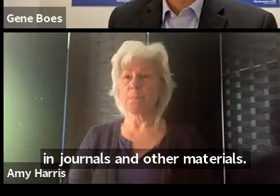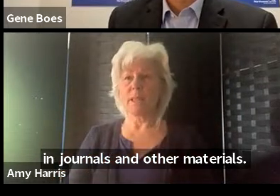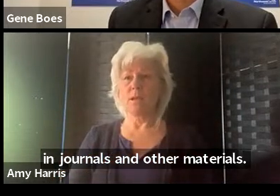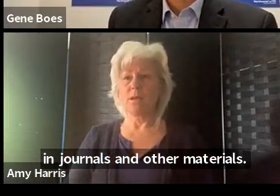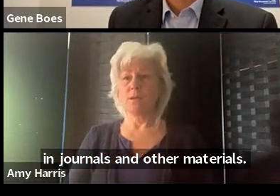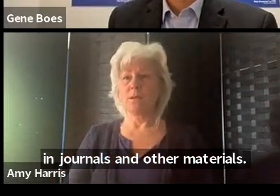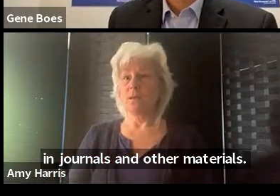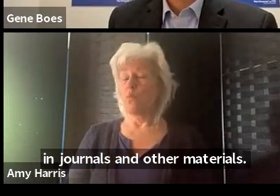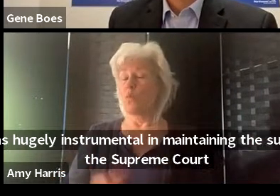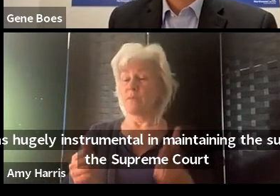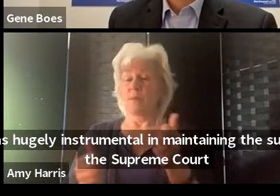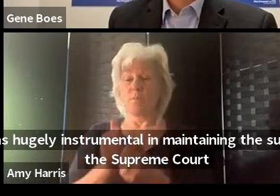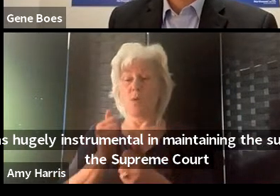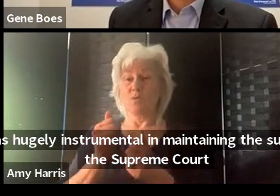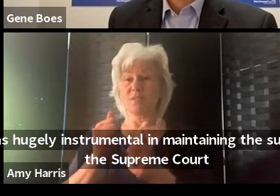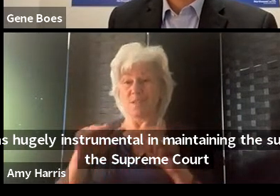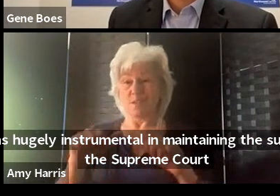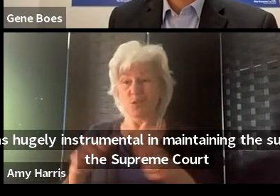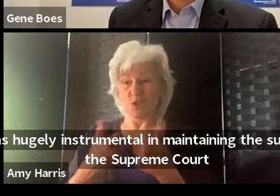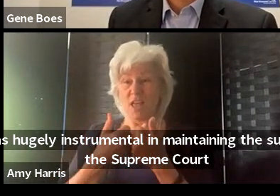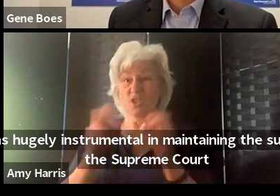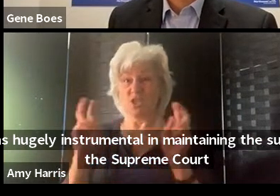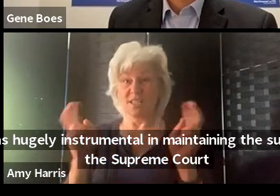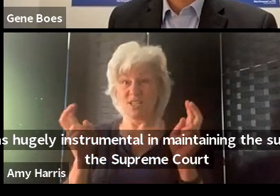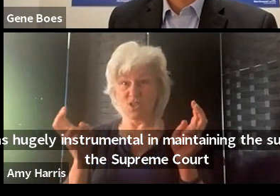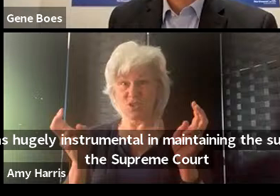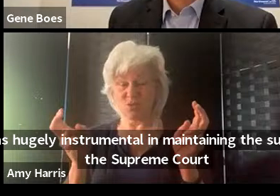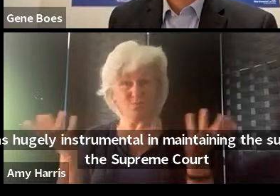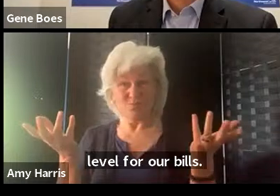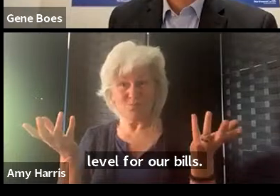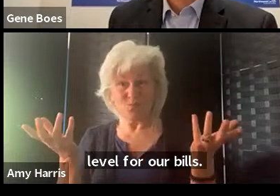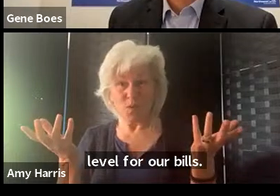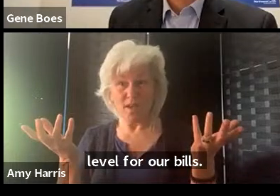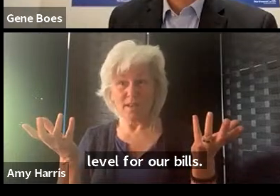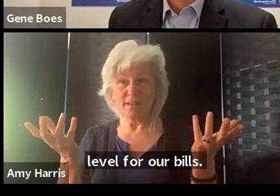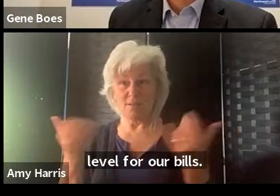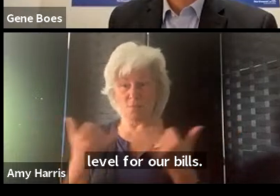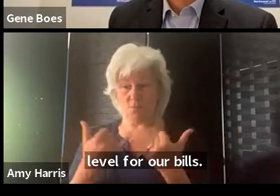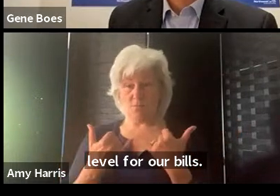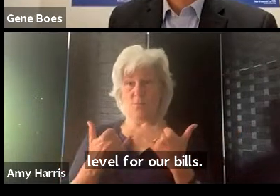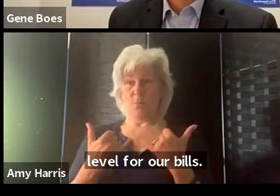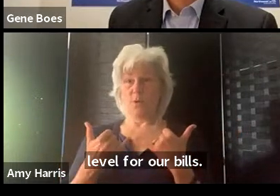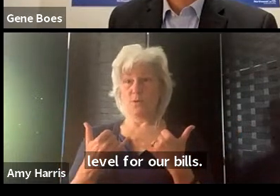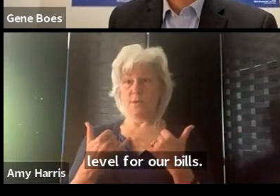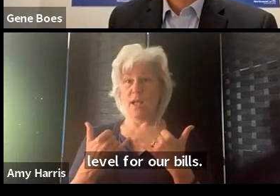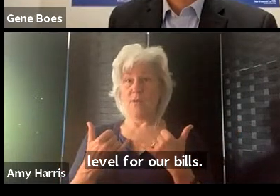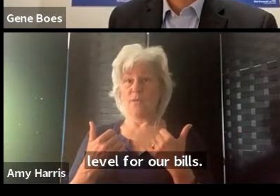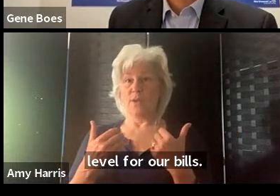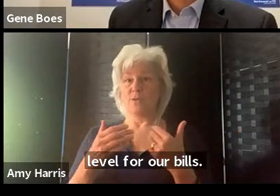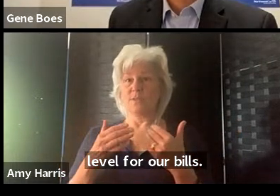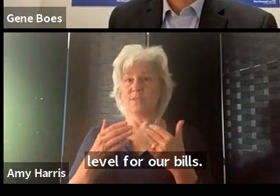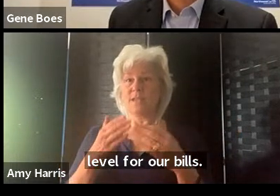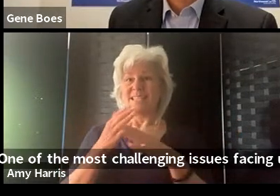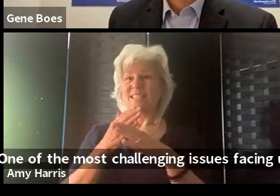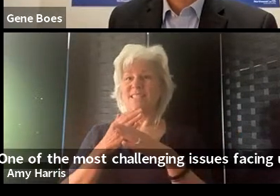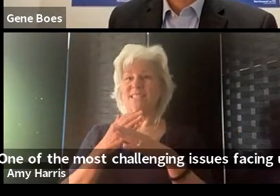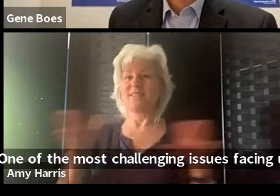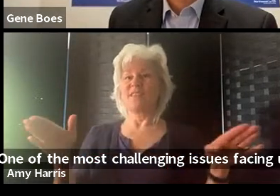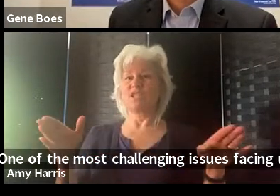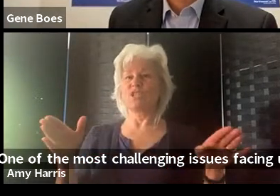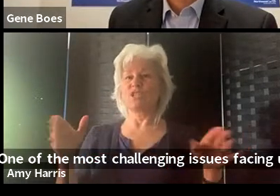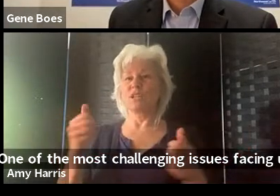One of the most challenging issues facing us is the current division on the Supreme Court that